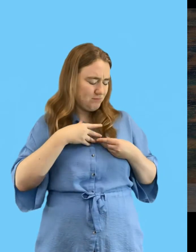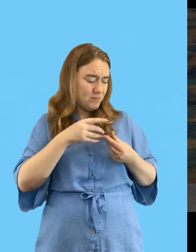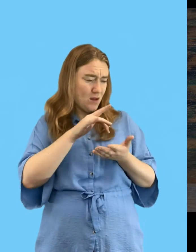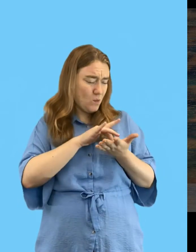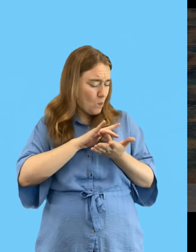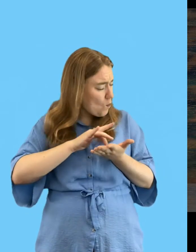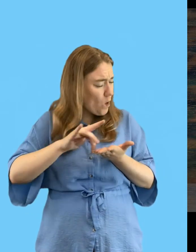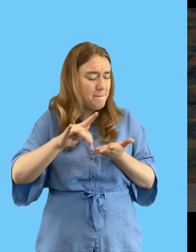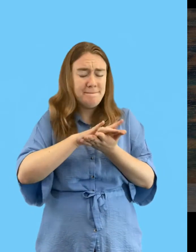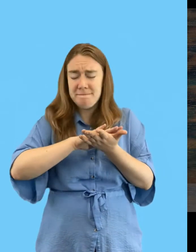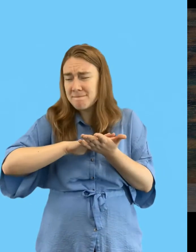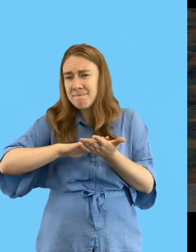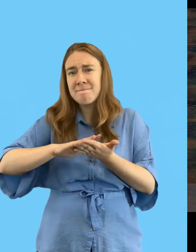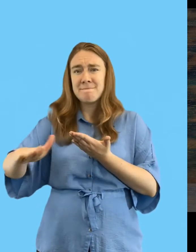cost."